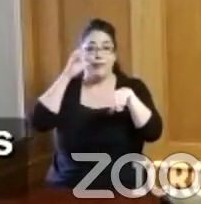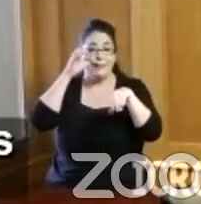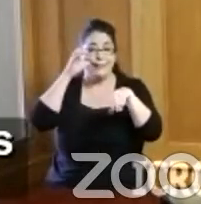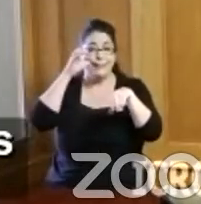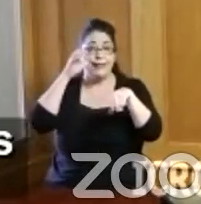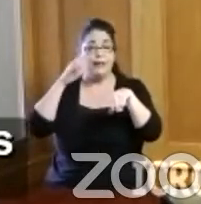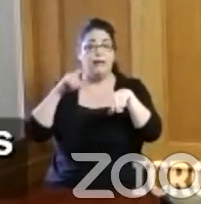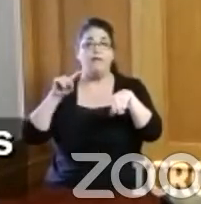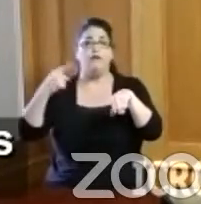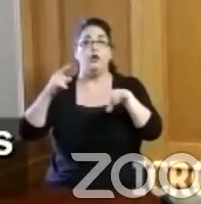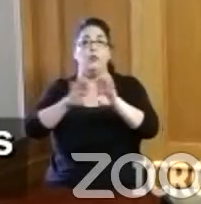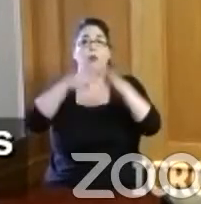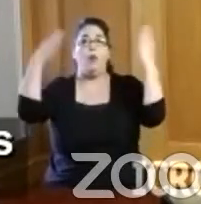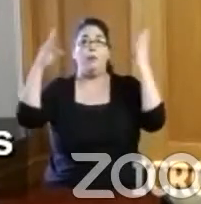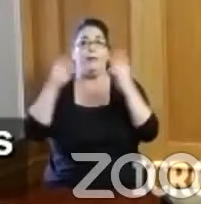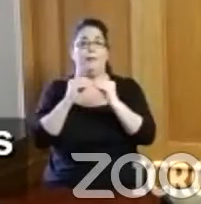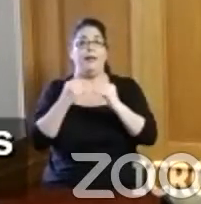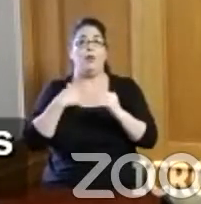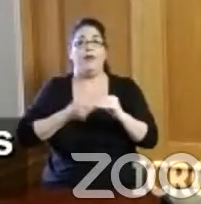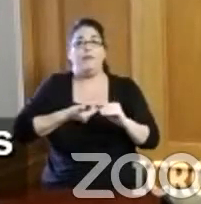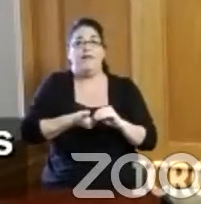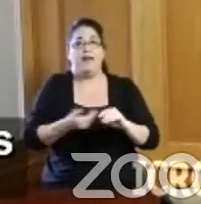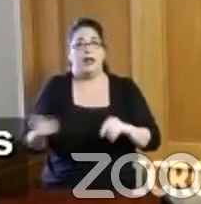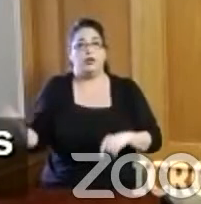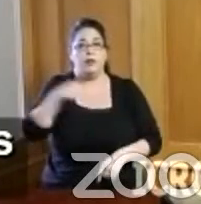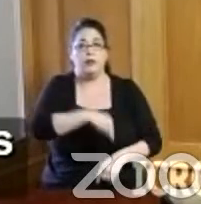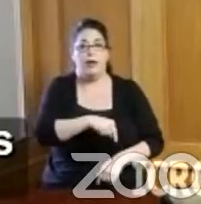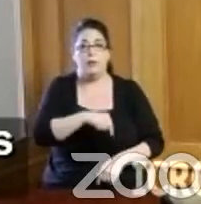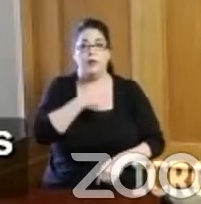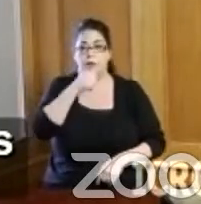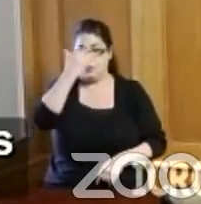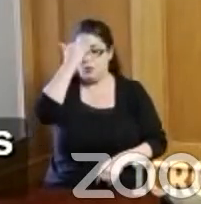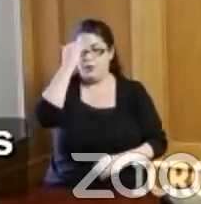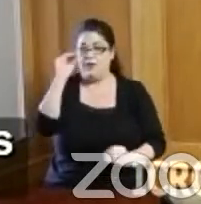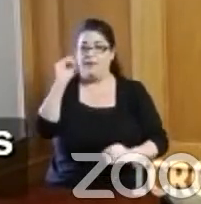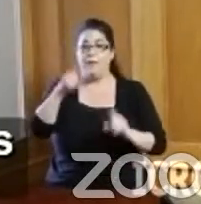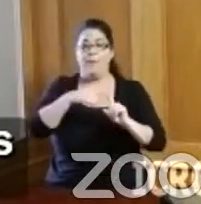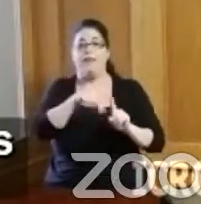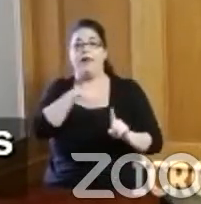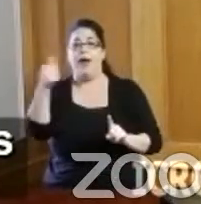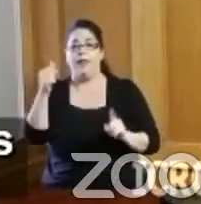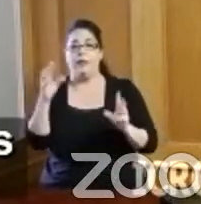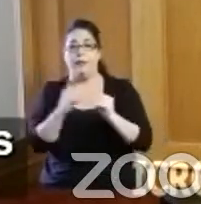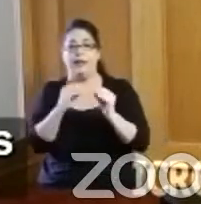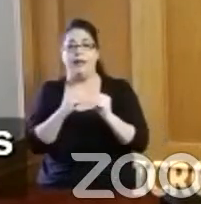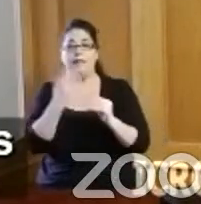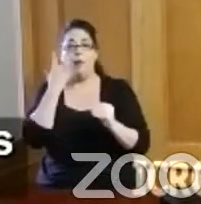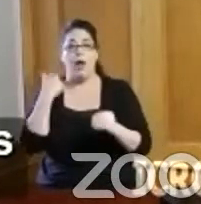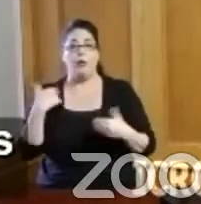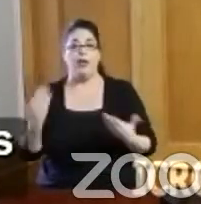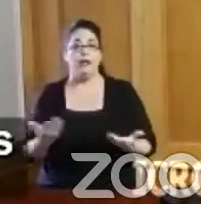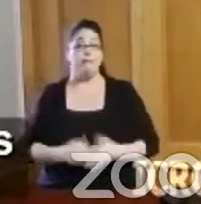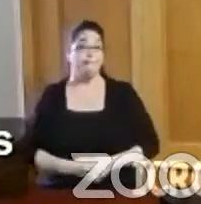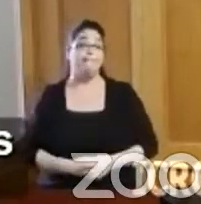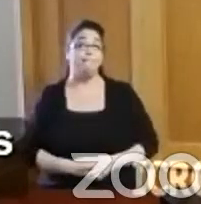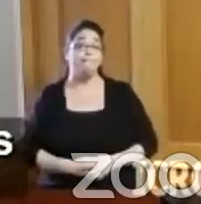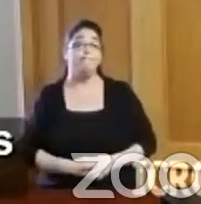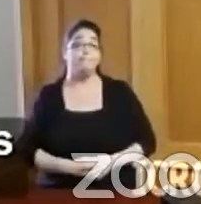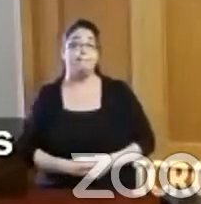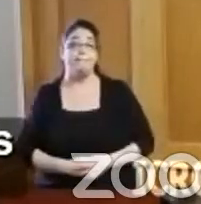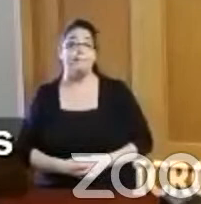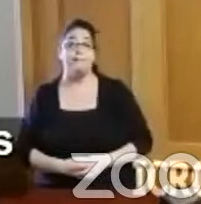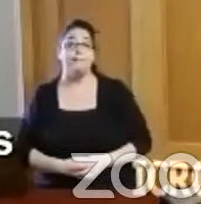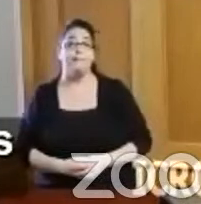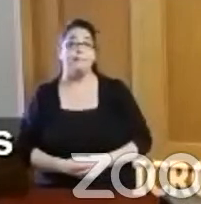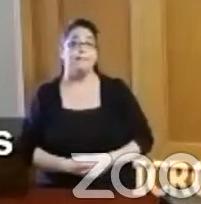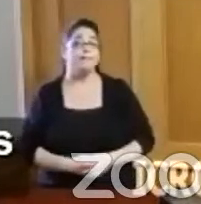is the first open meeting that we've been invited to. We didn't know anything about the other meetings. So that's why we're down here. So I'm only a